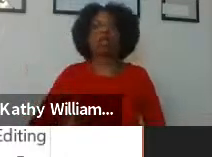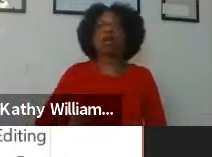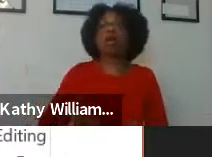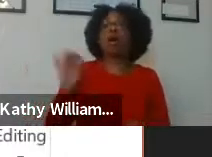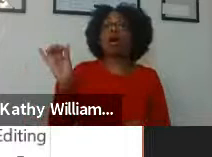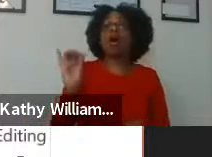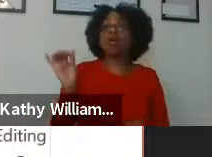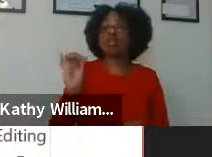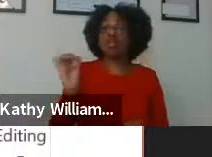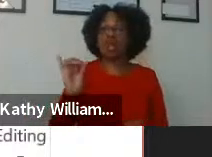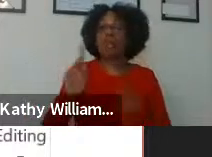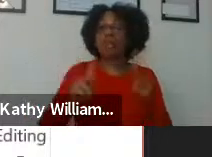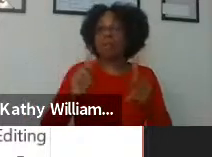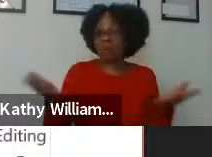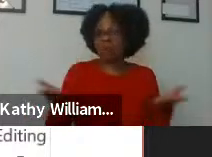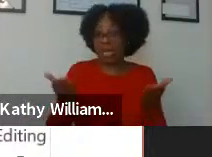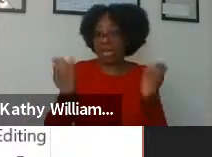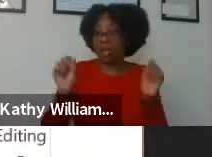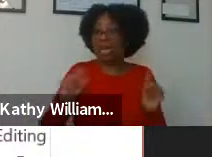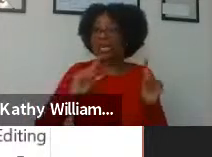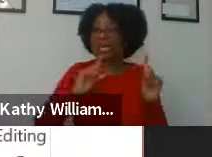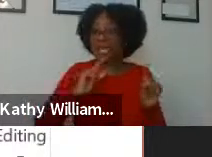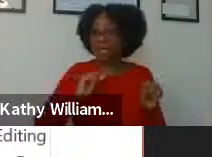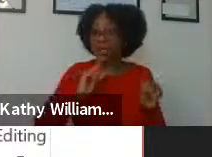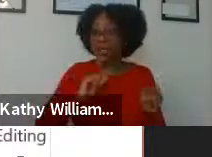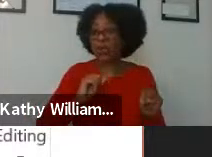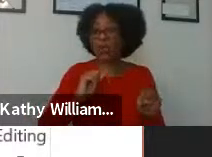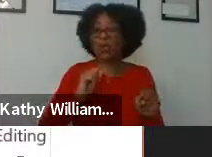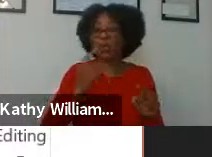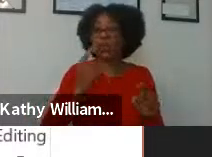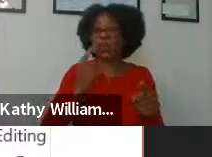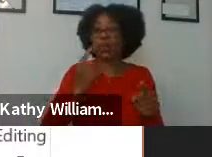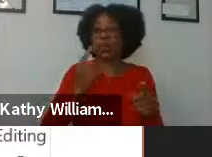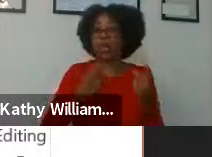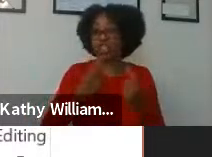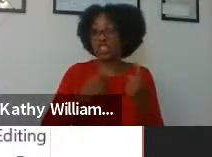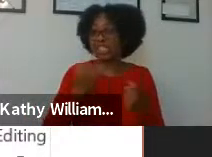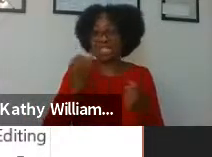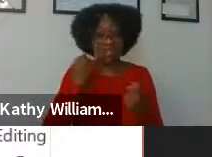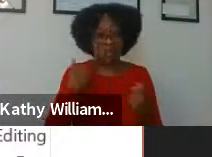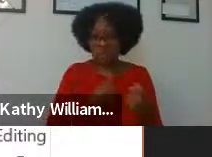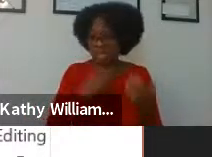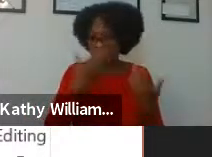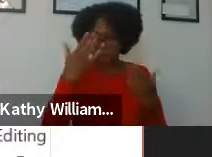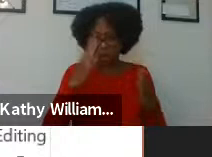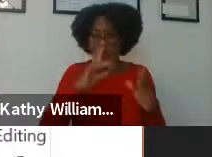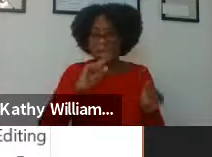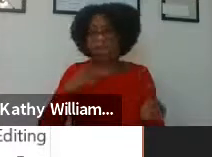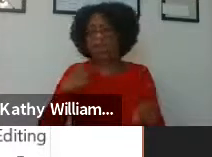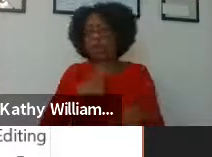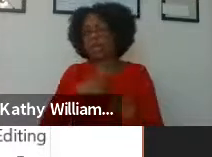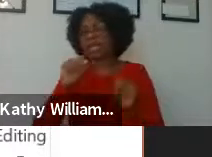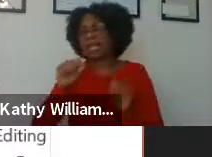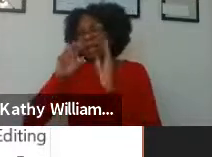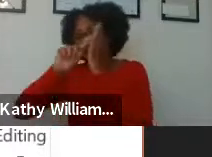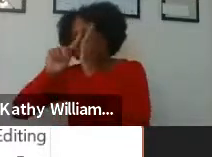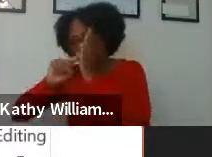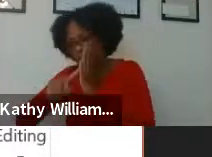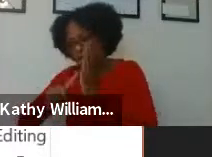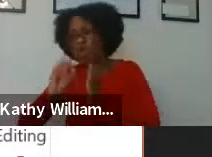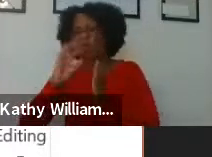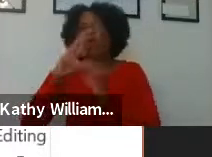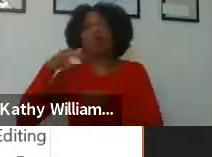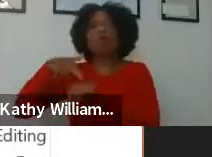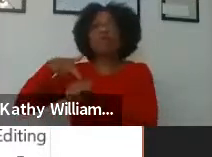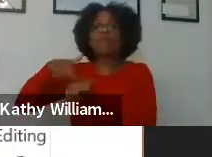can answer those questions. If we don't know the answer, we might do some research, and certainly we would refer you to a